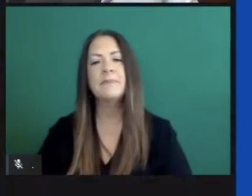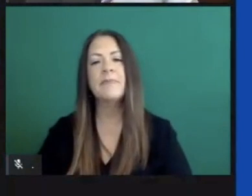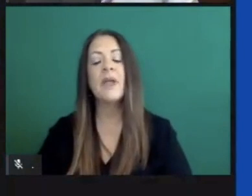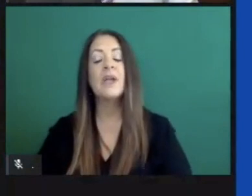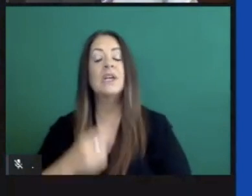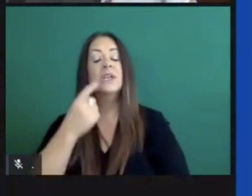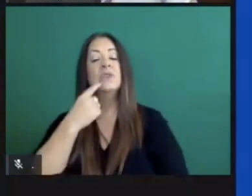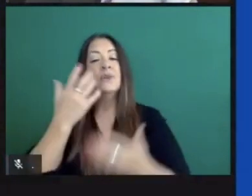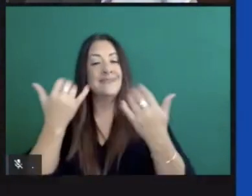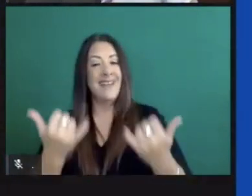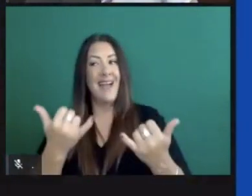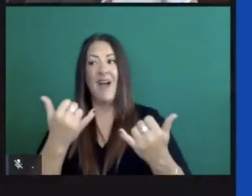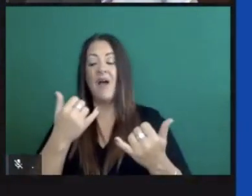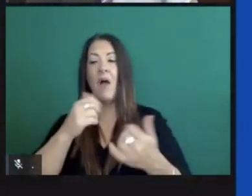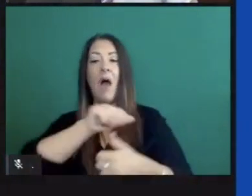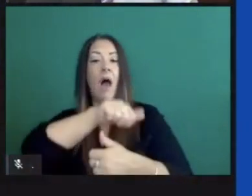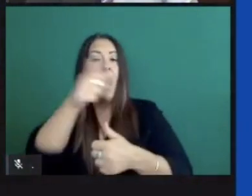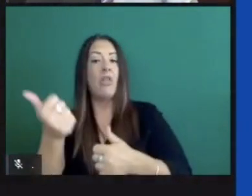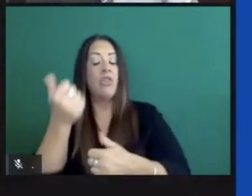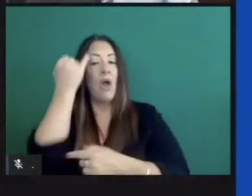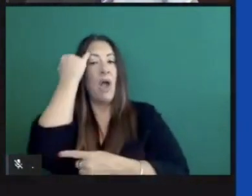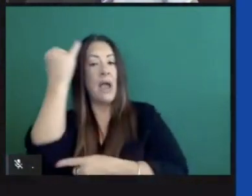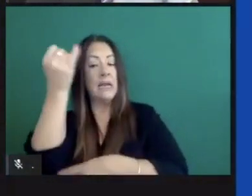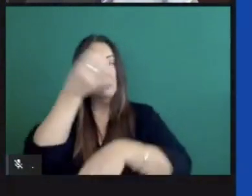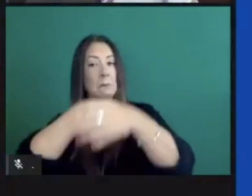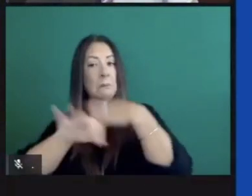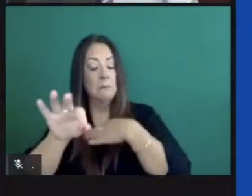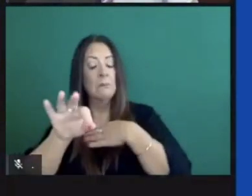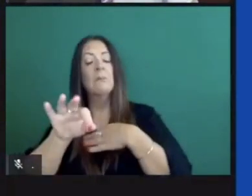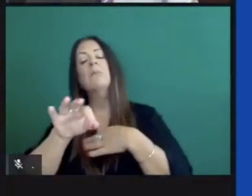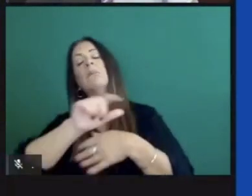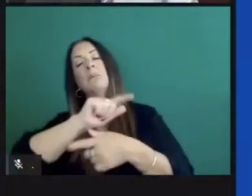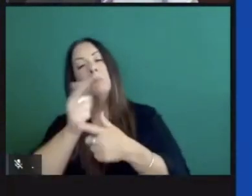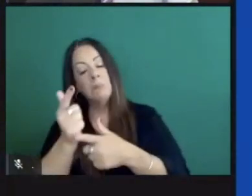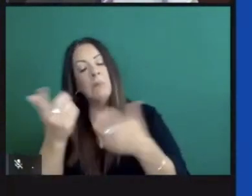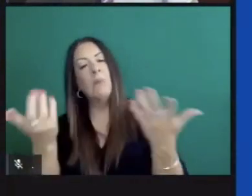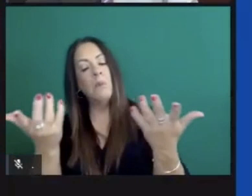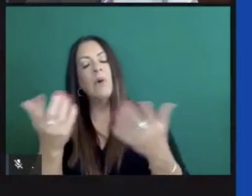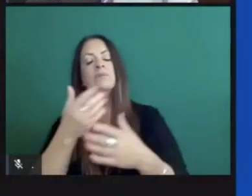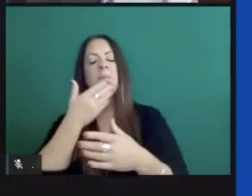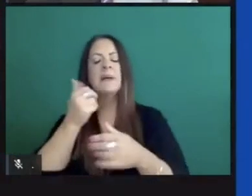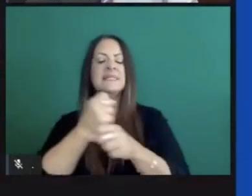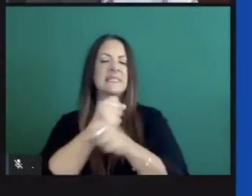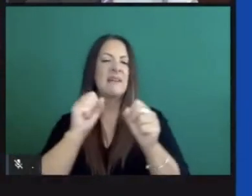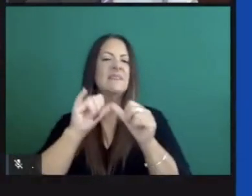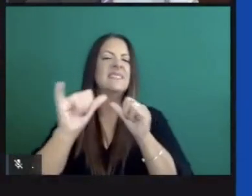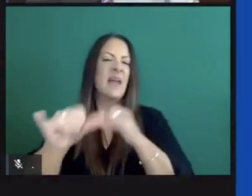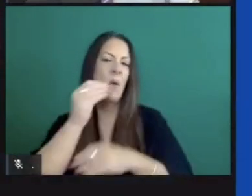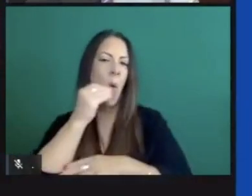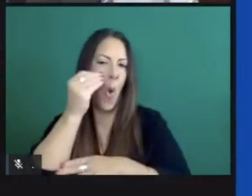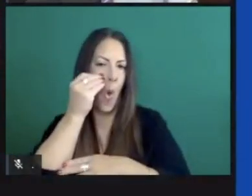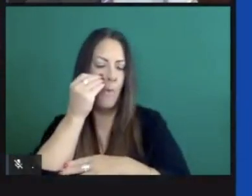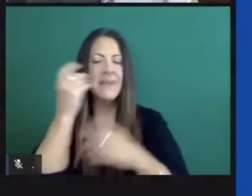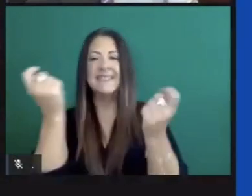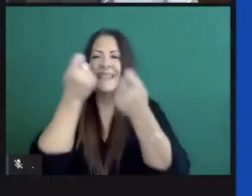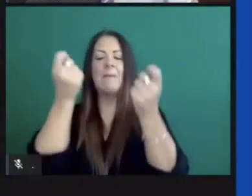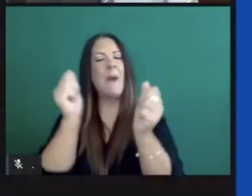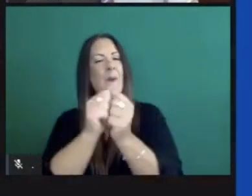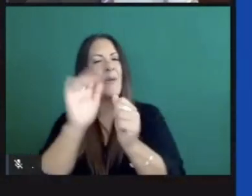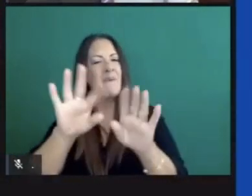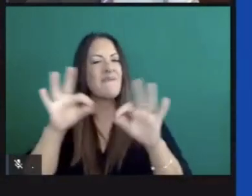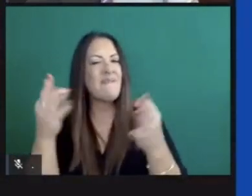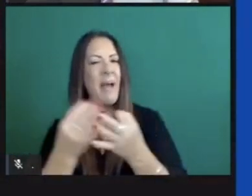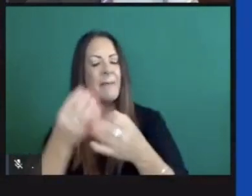So as we said, for so many things, the safest way to celebrate is at home with your household or virtually. Virtual